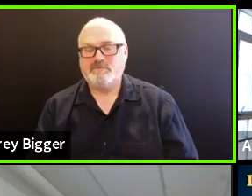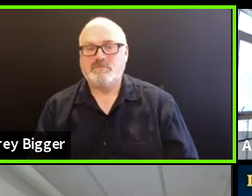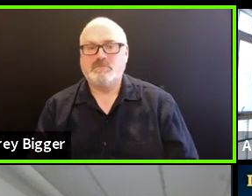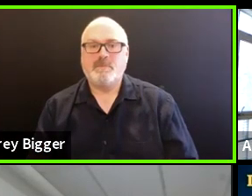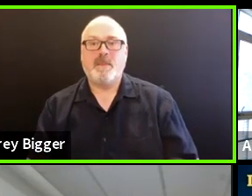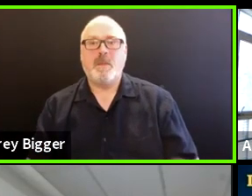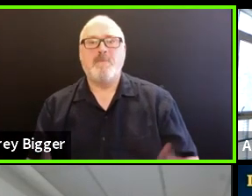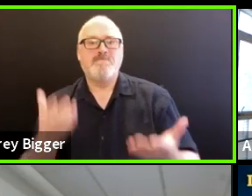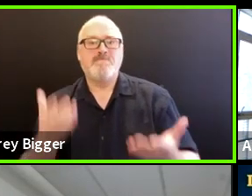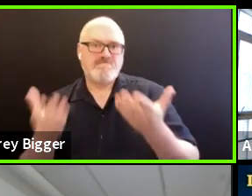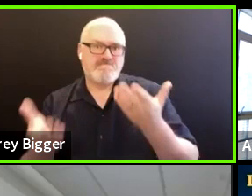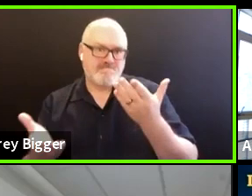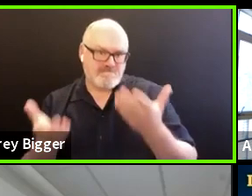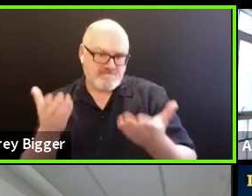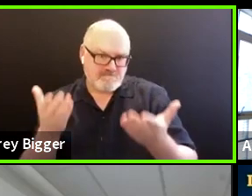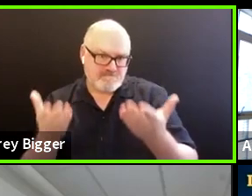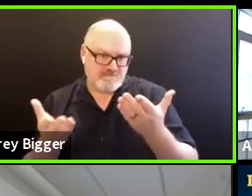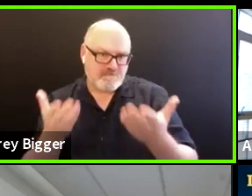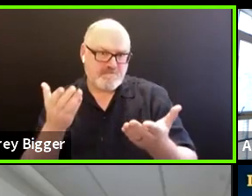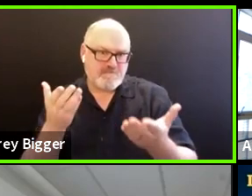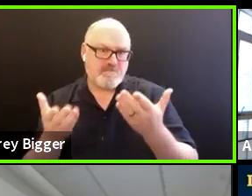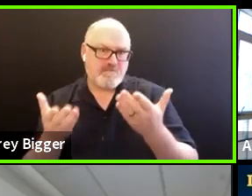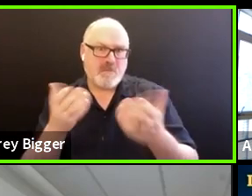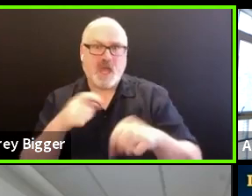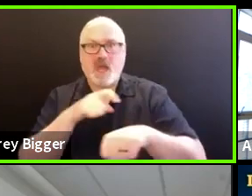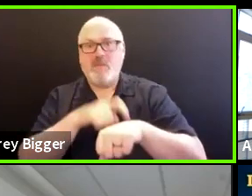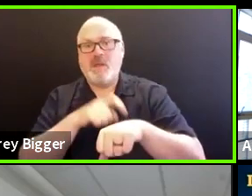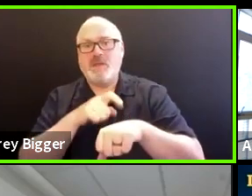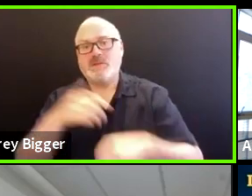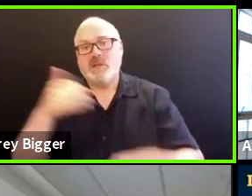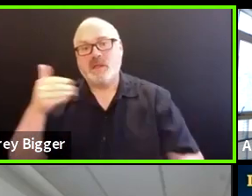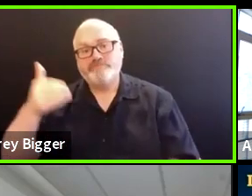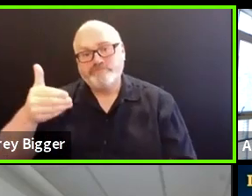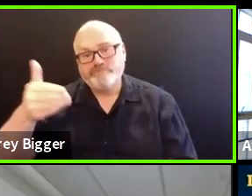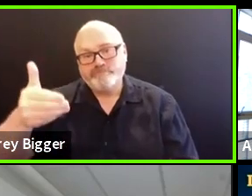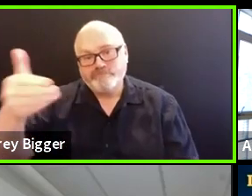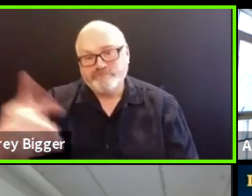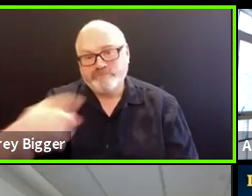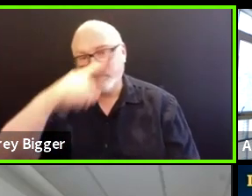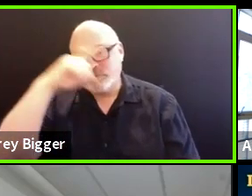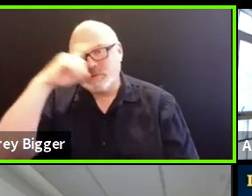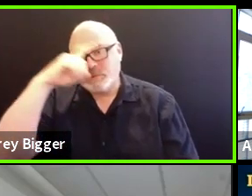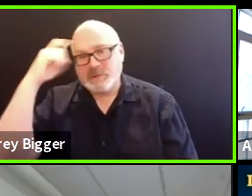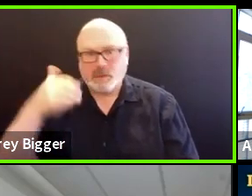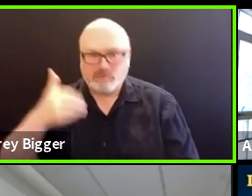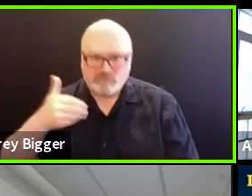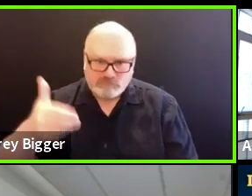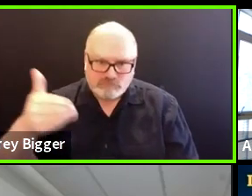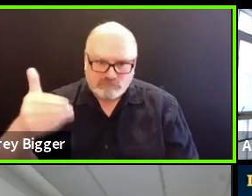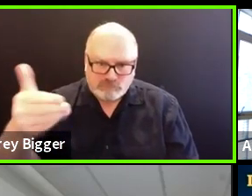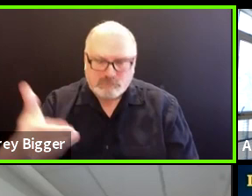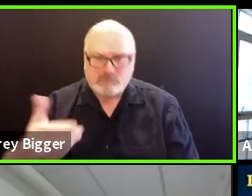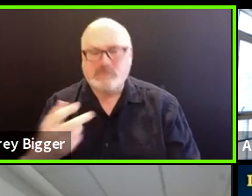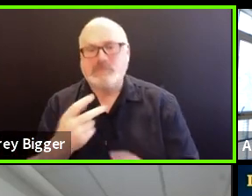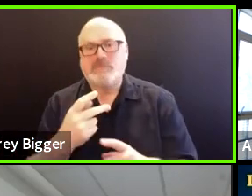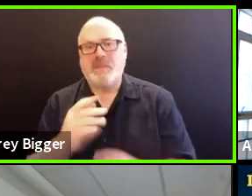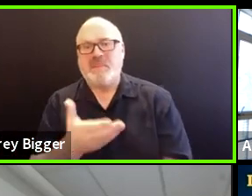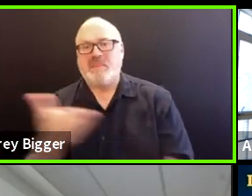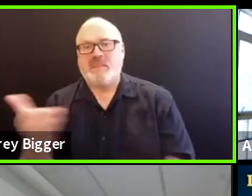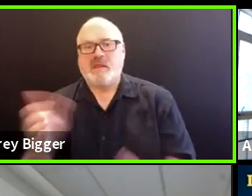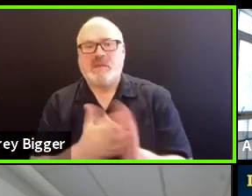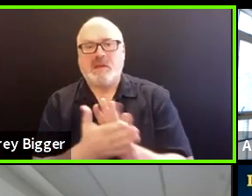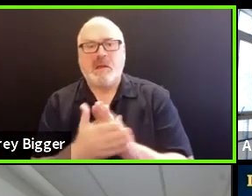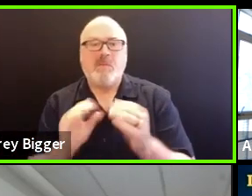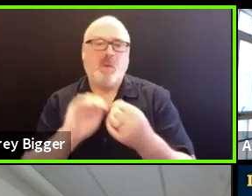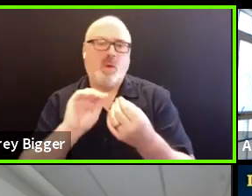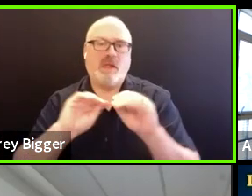Maybe as time goes on and the summer goes on, hopefully things become more clear, but